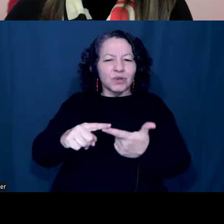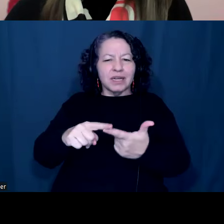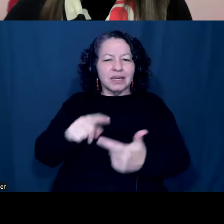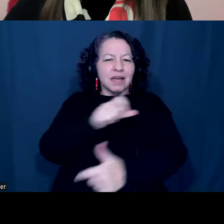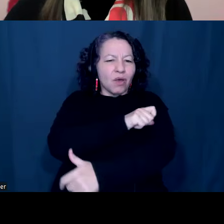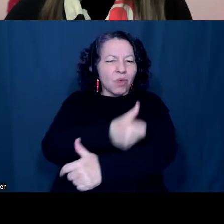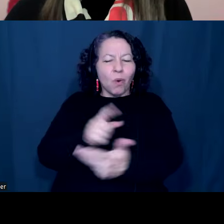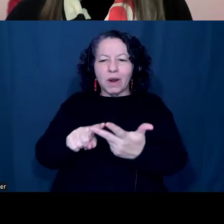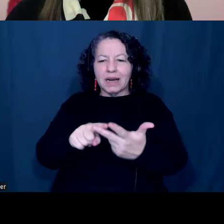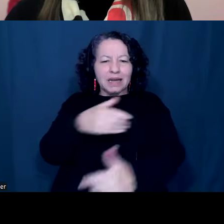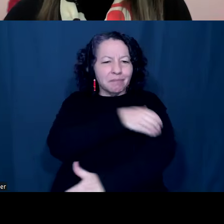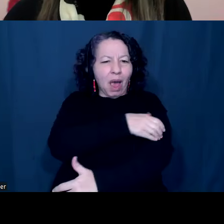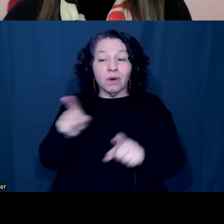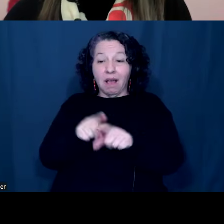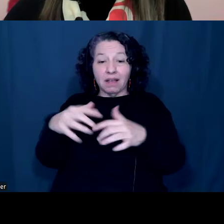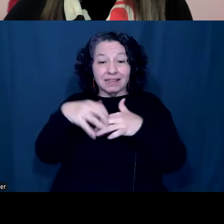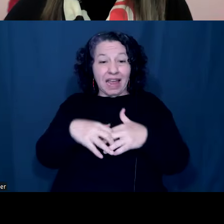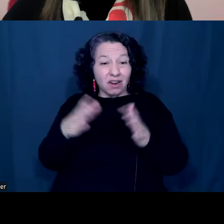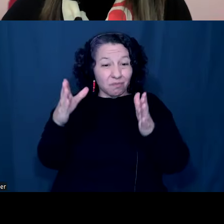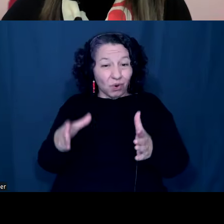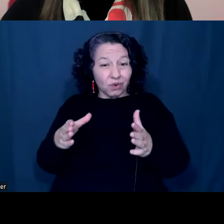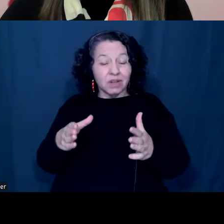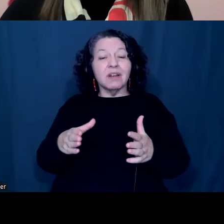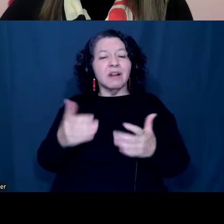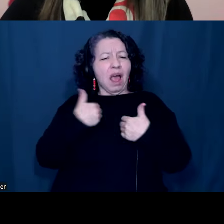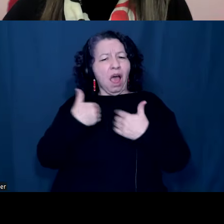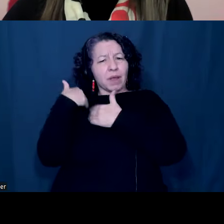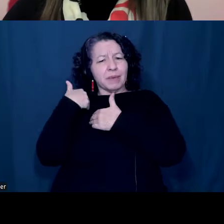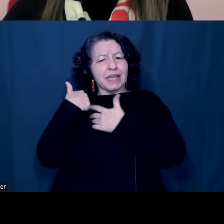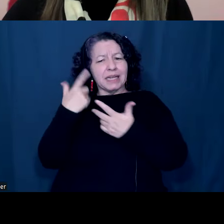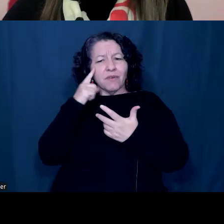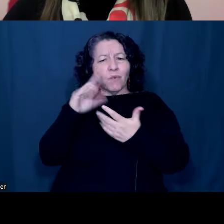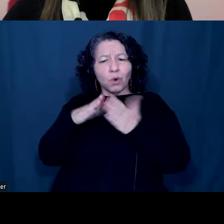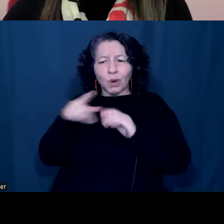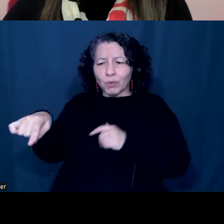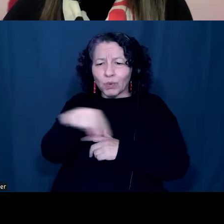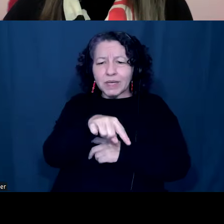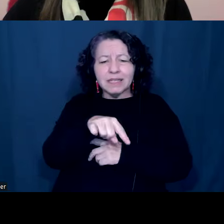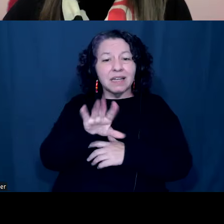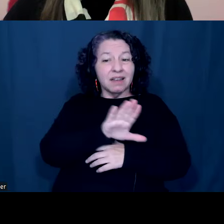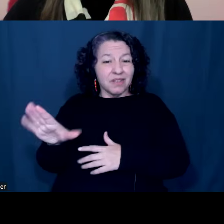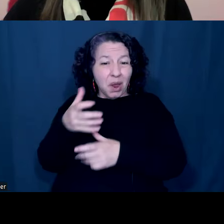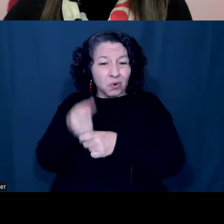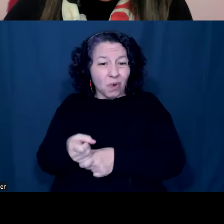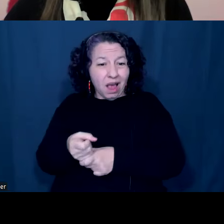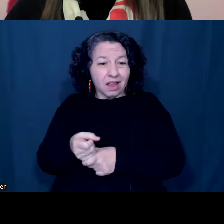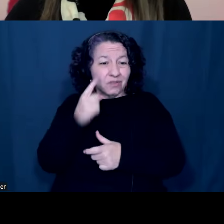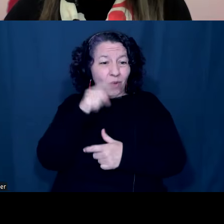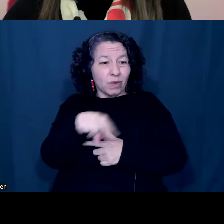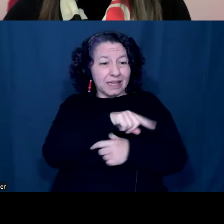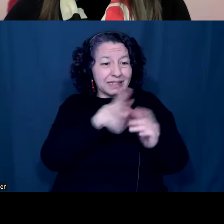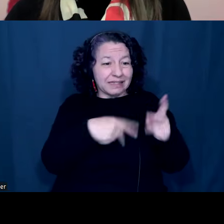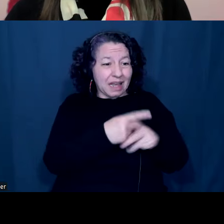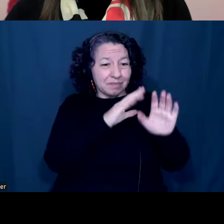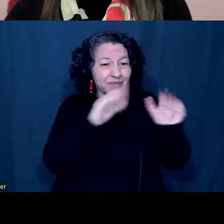Native person, I am responsible to communities whose trust in institutions has been repeatedly